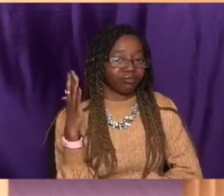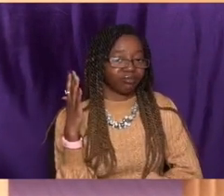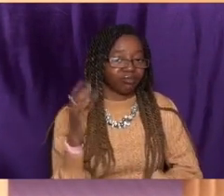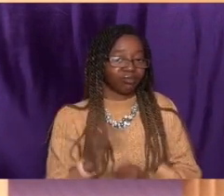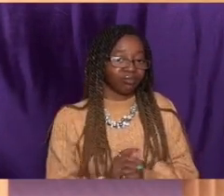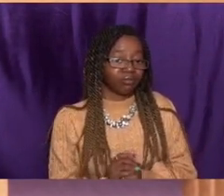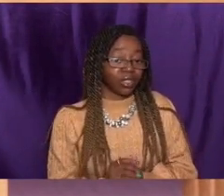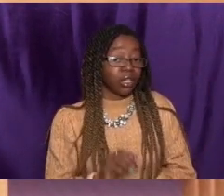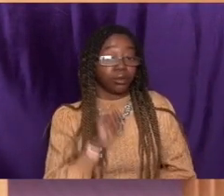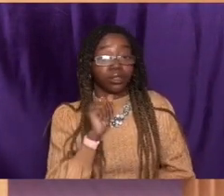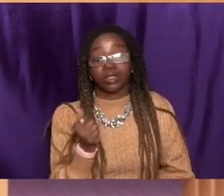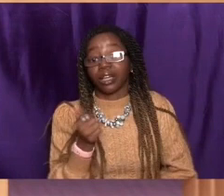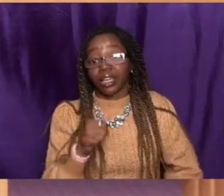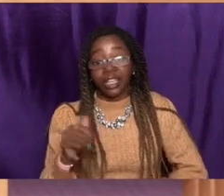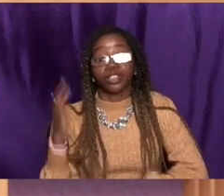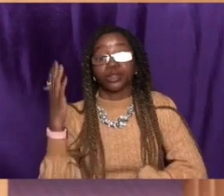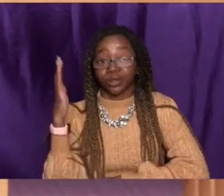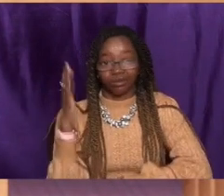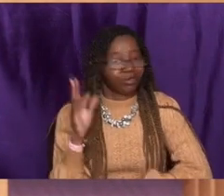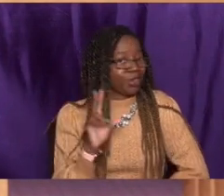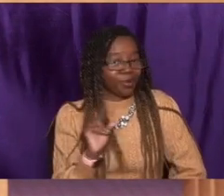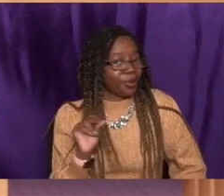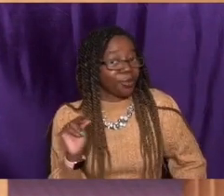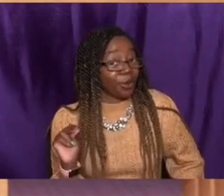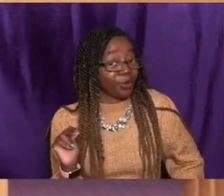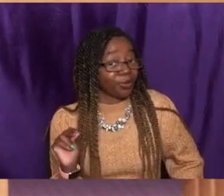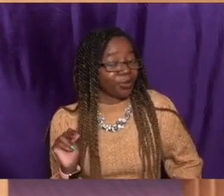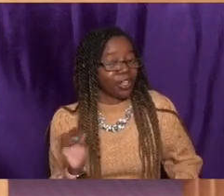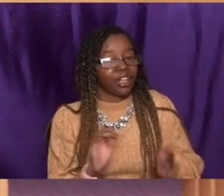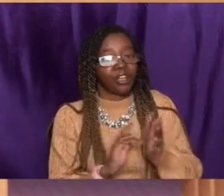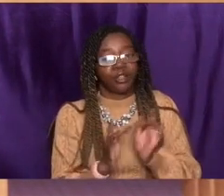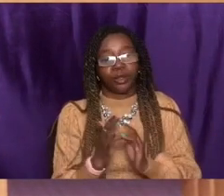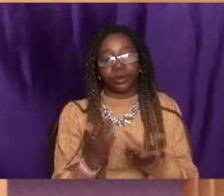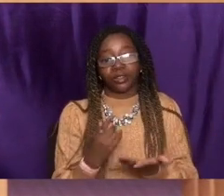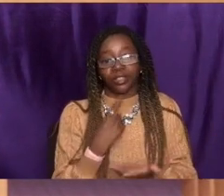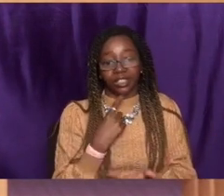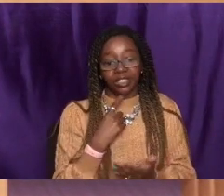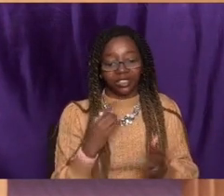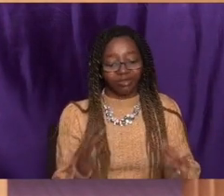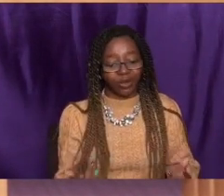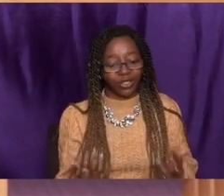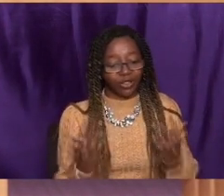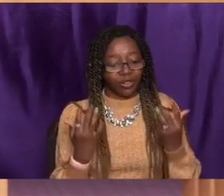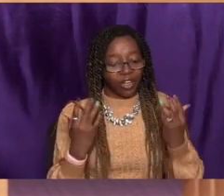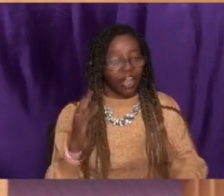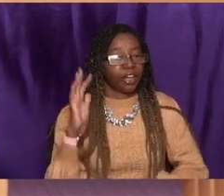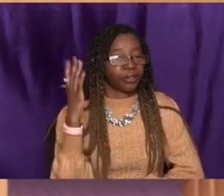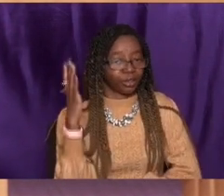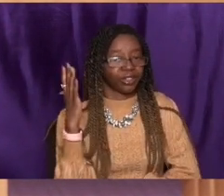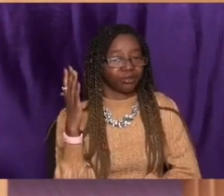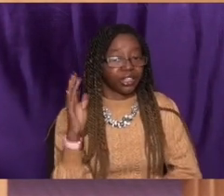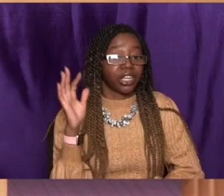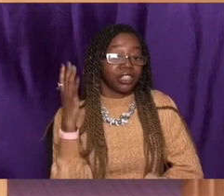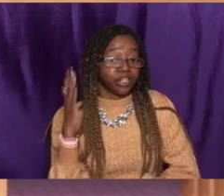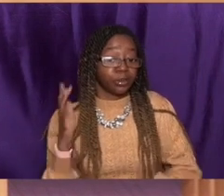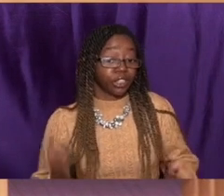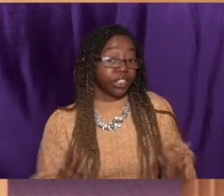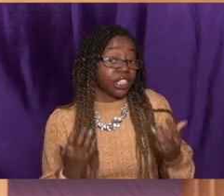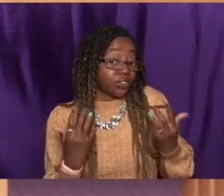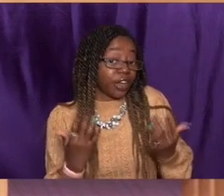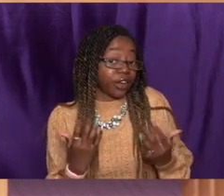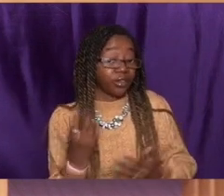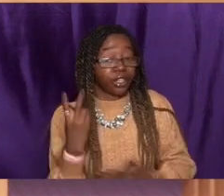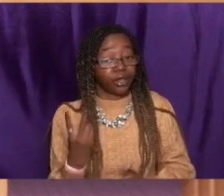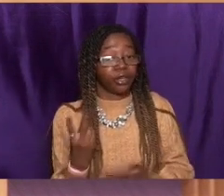just wasn't any kind of bush. The word says it was a burning bush. this bush, this fire. Look at what